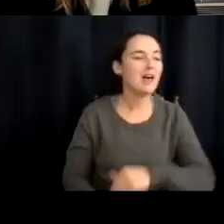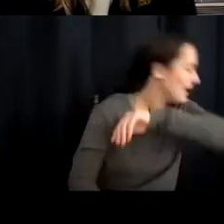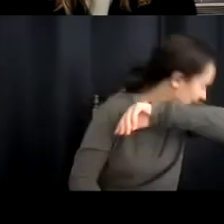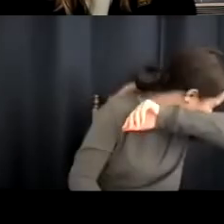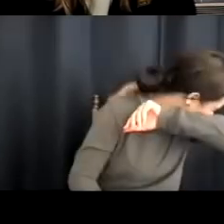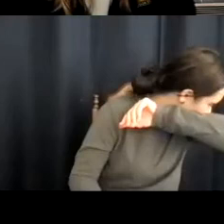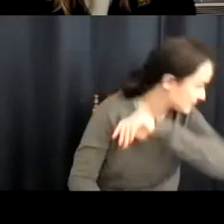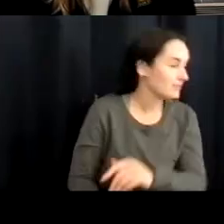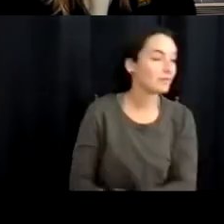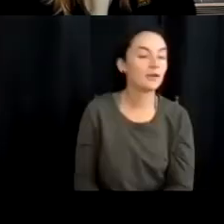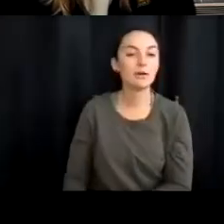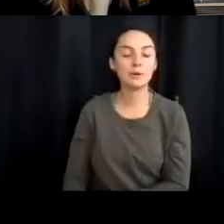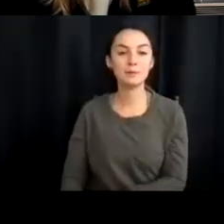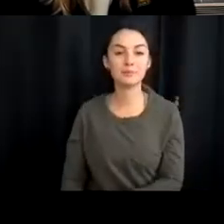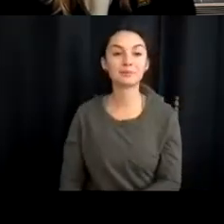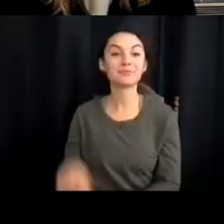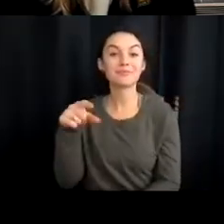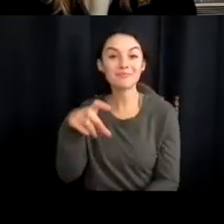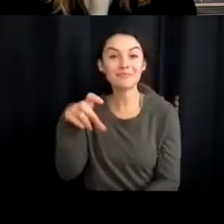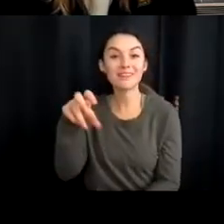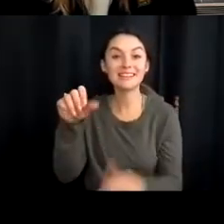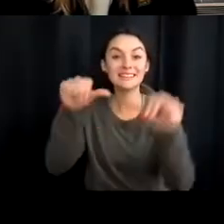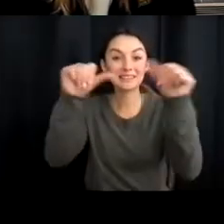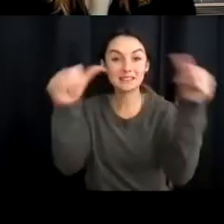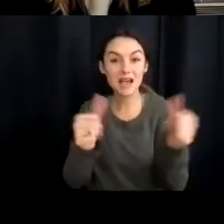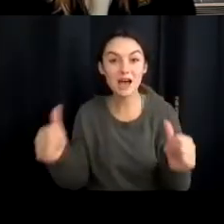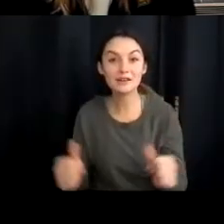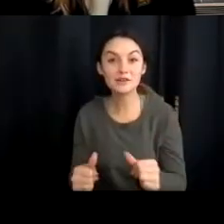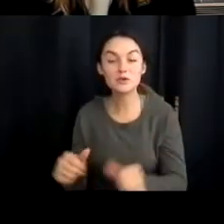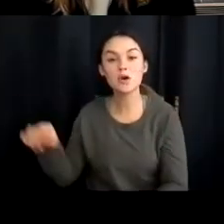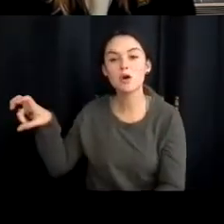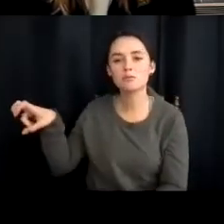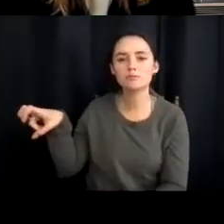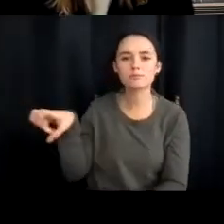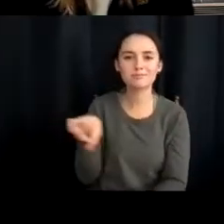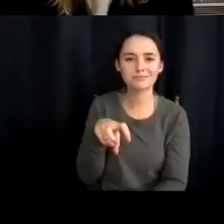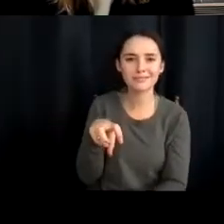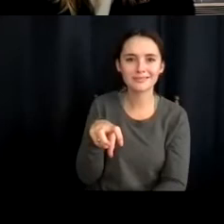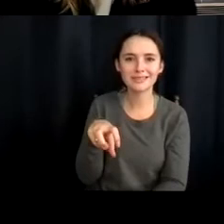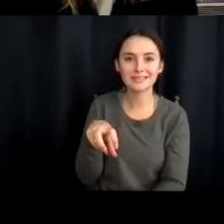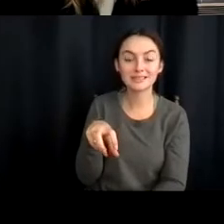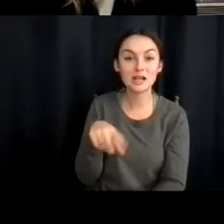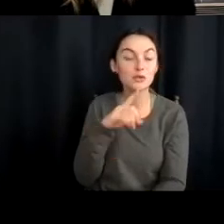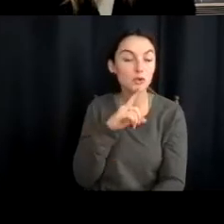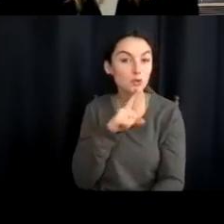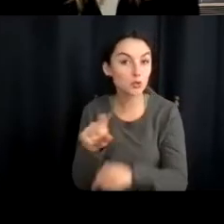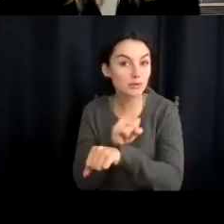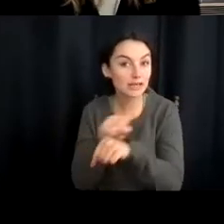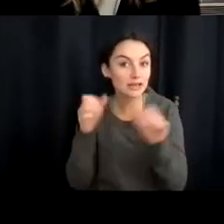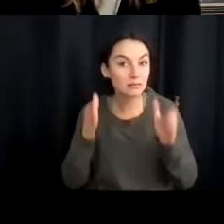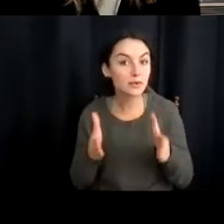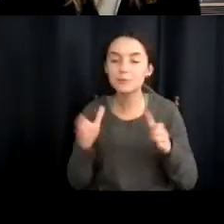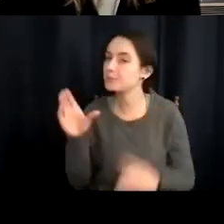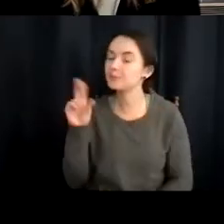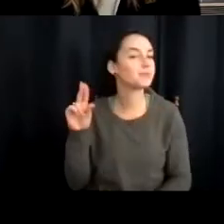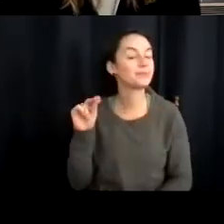made a journey. And this statue, a lot of times people will ask us, well, is it a real person? And the answer is no. This is a symbol